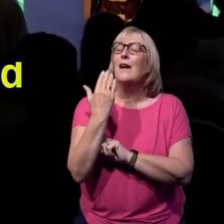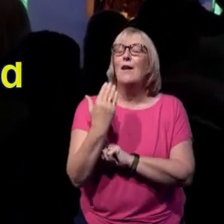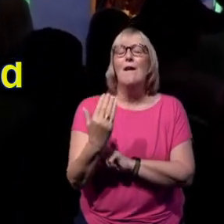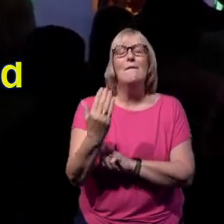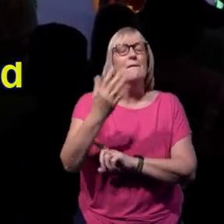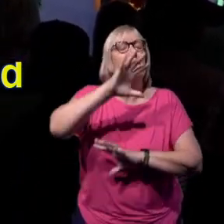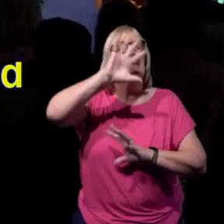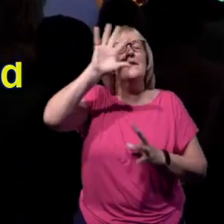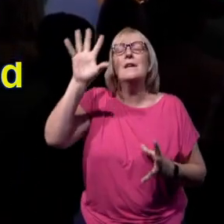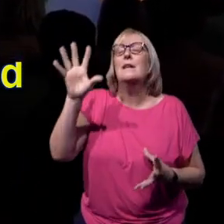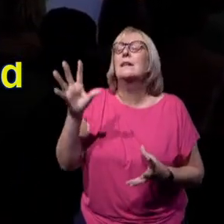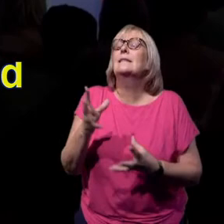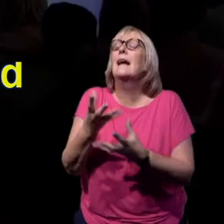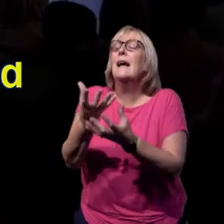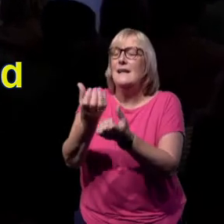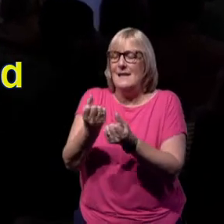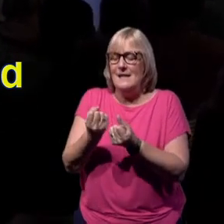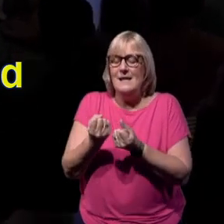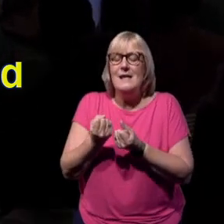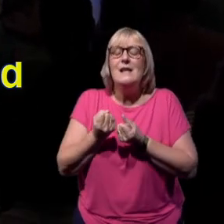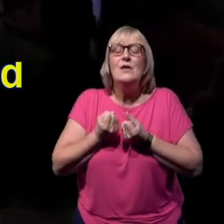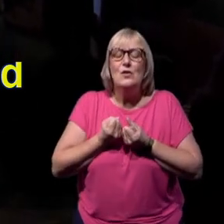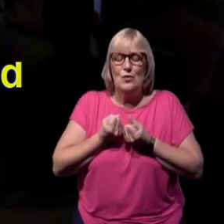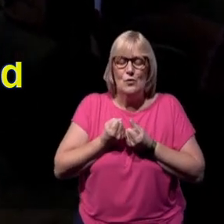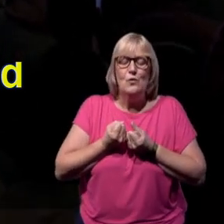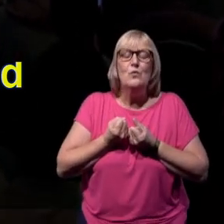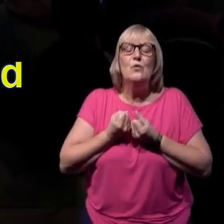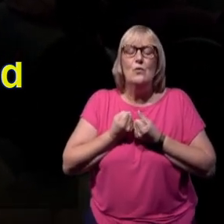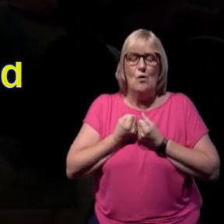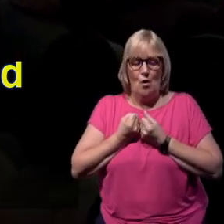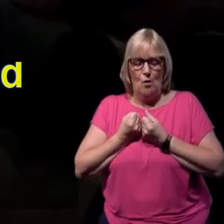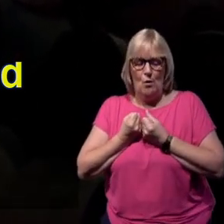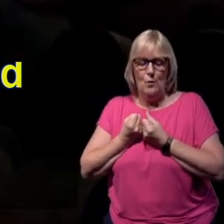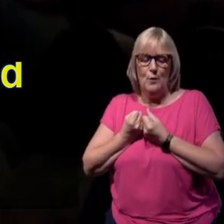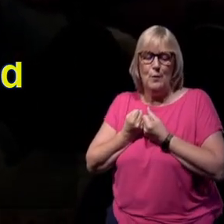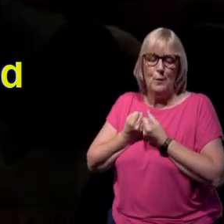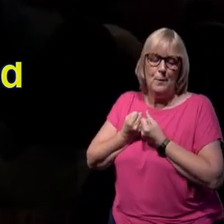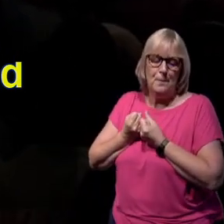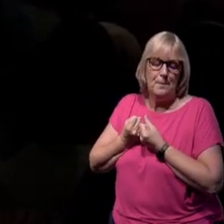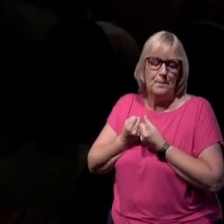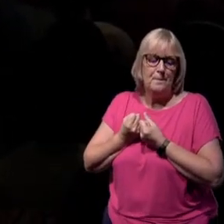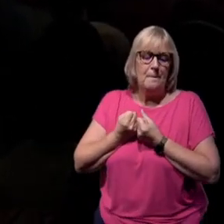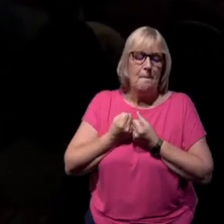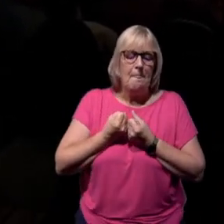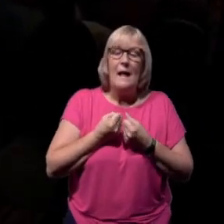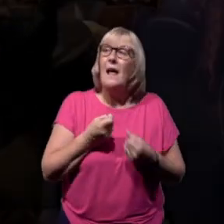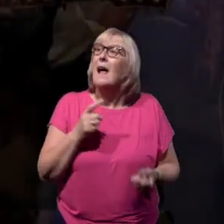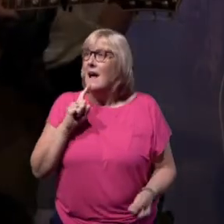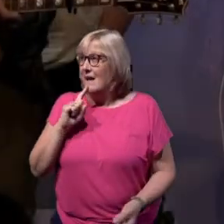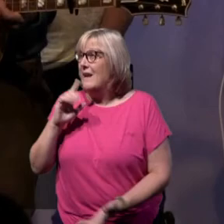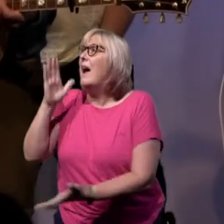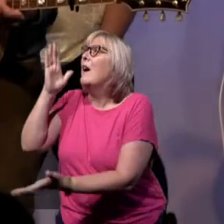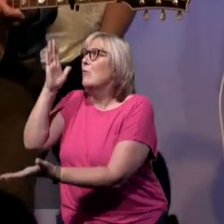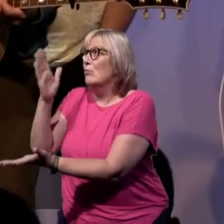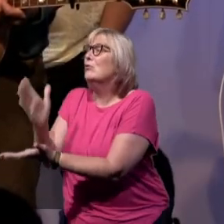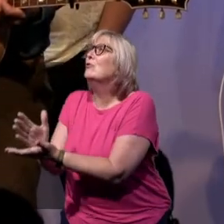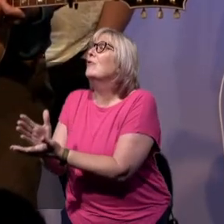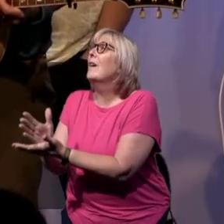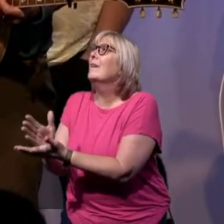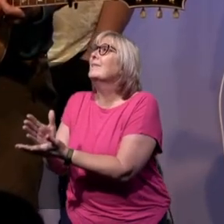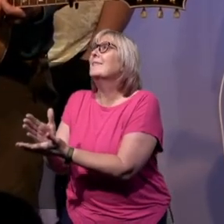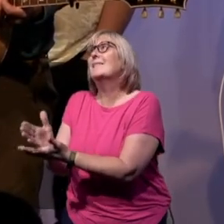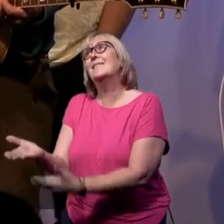a comfort I need to know. And I